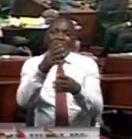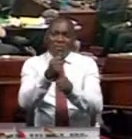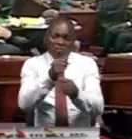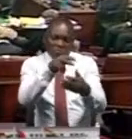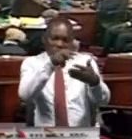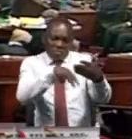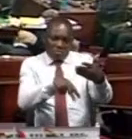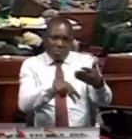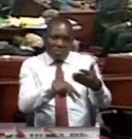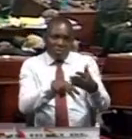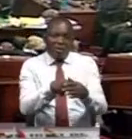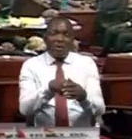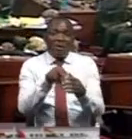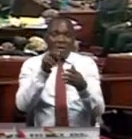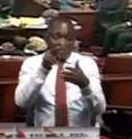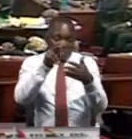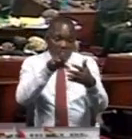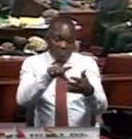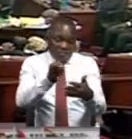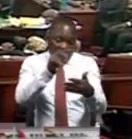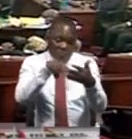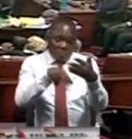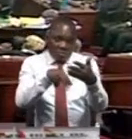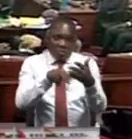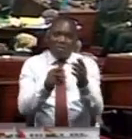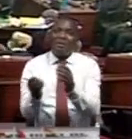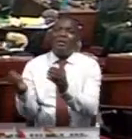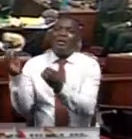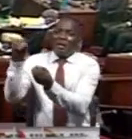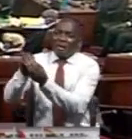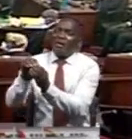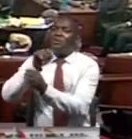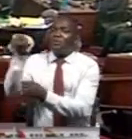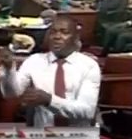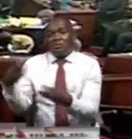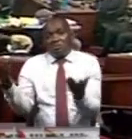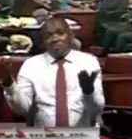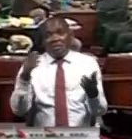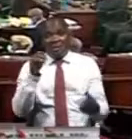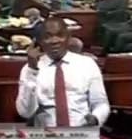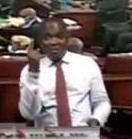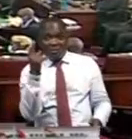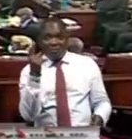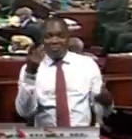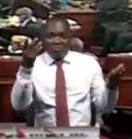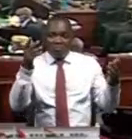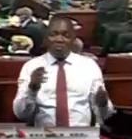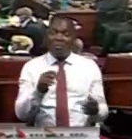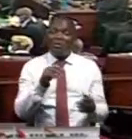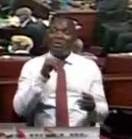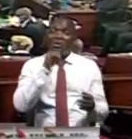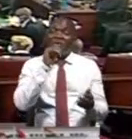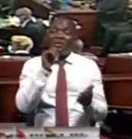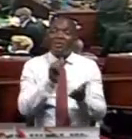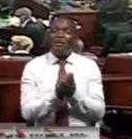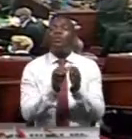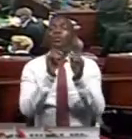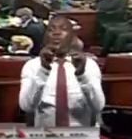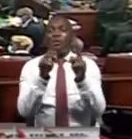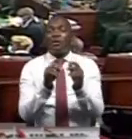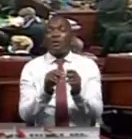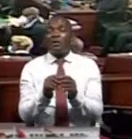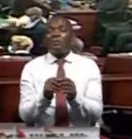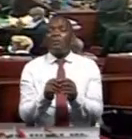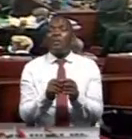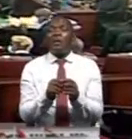Then you leave him to follow up with his question. That is all. If it is not before you, Very well. If it is before